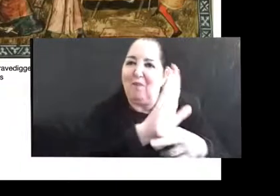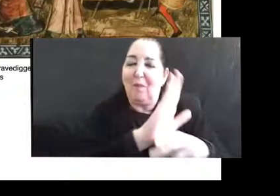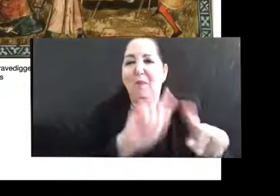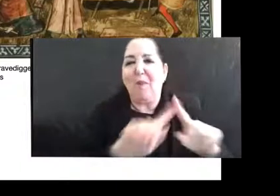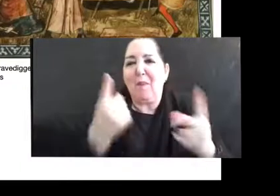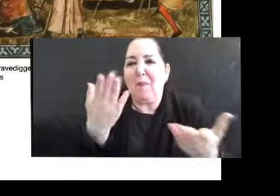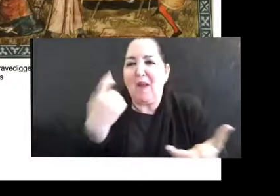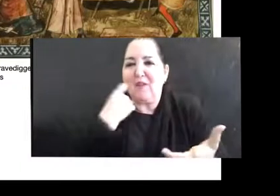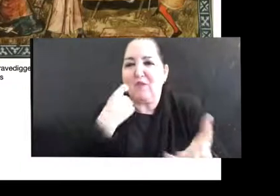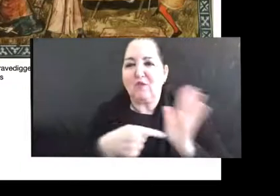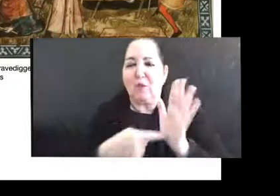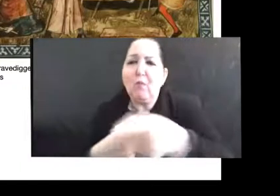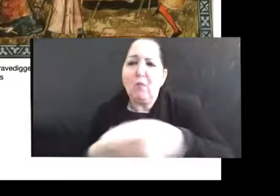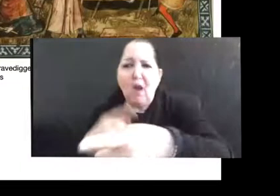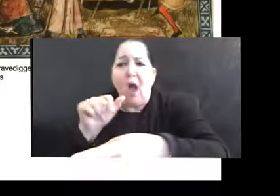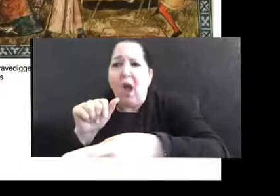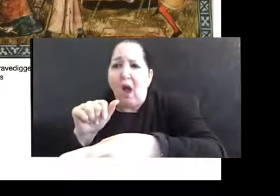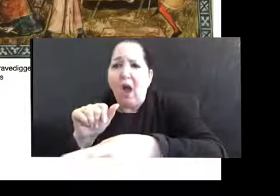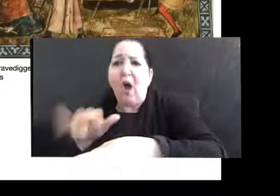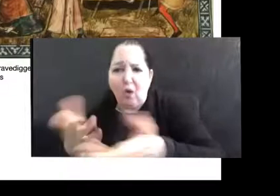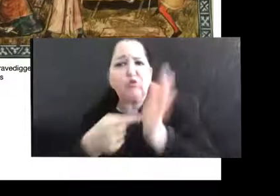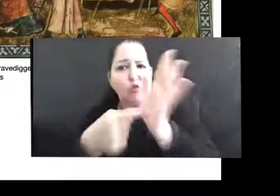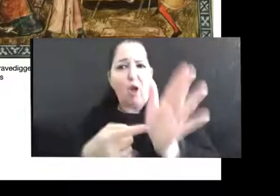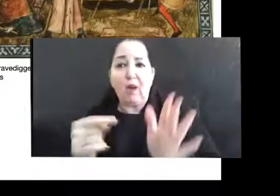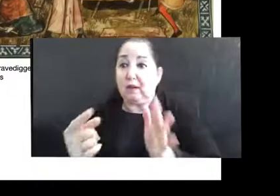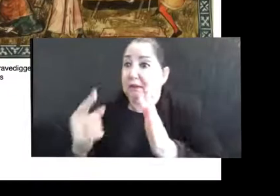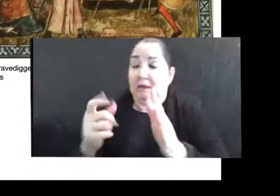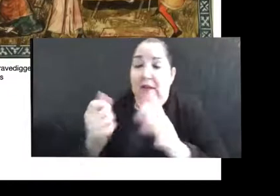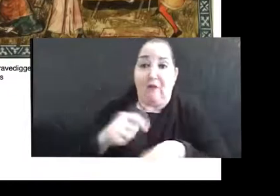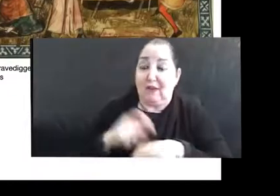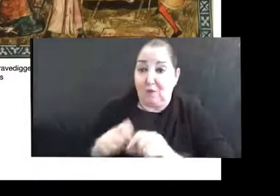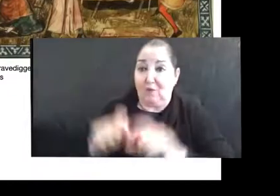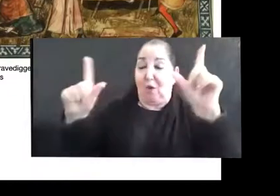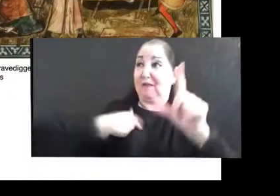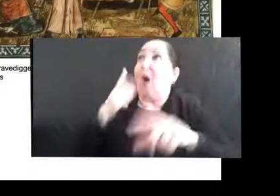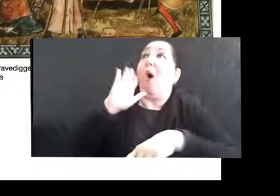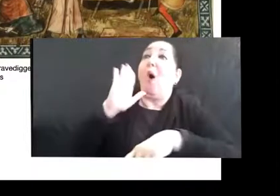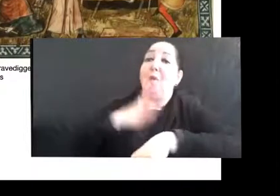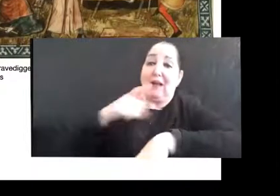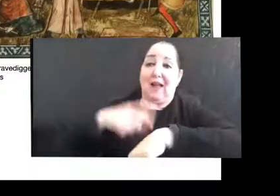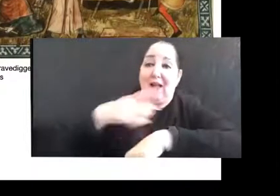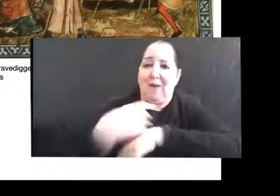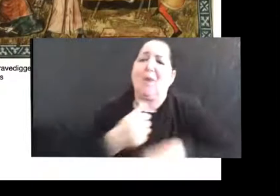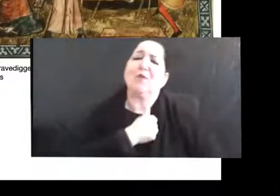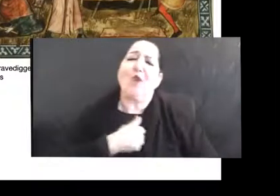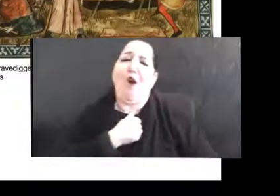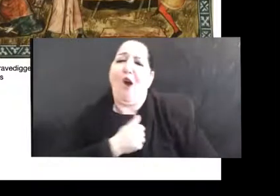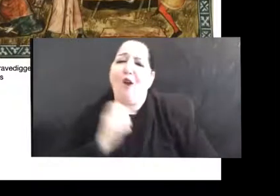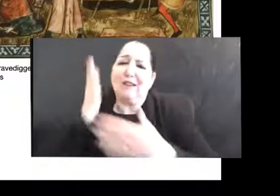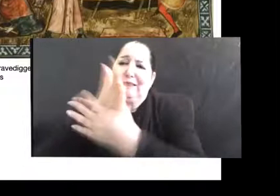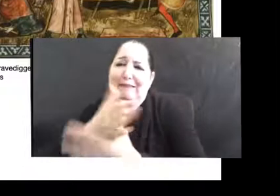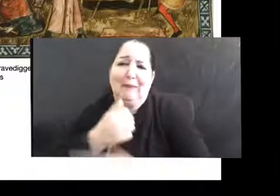but I'll maybe just describe what it says. Why don't you show it, Adelita? Oh, I show it. Okay, good. Every time you come online, I'm just like, oh, it's over.